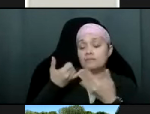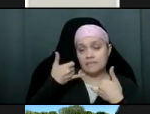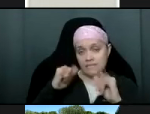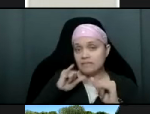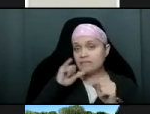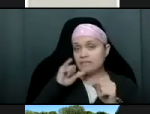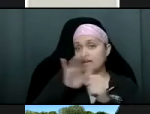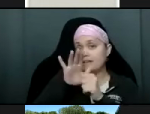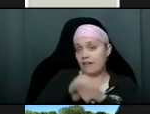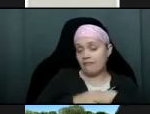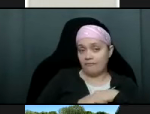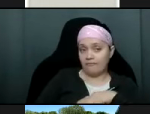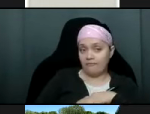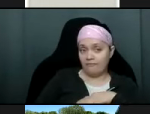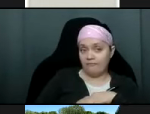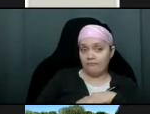way around.